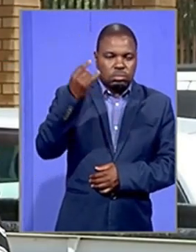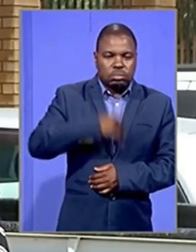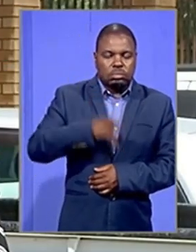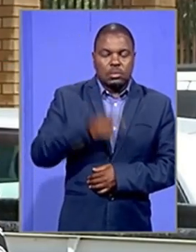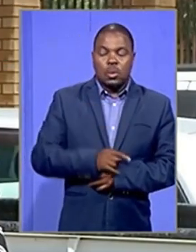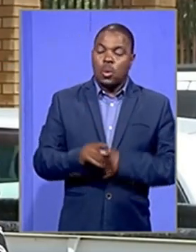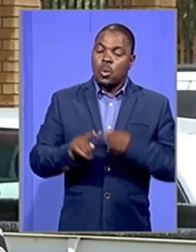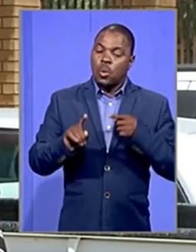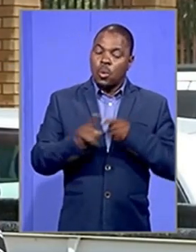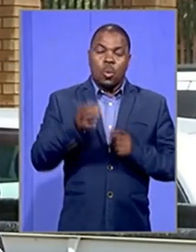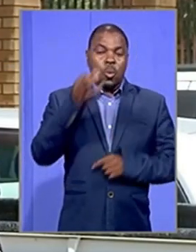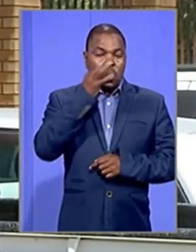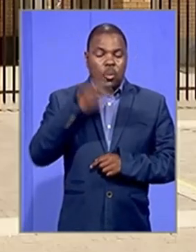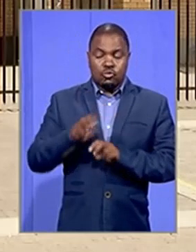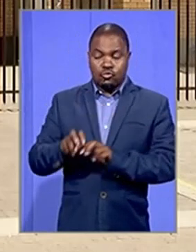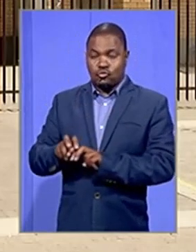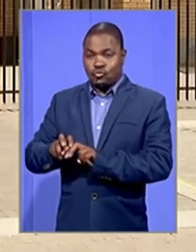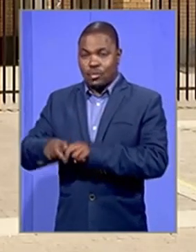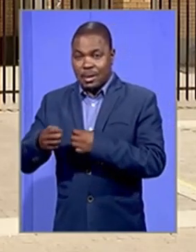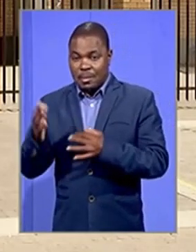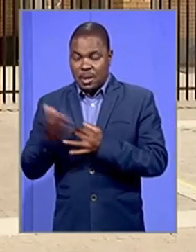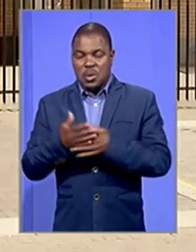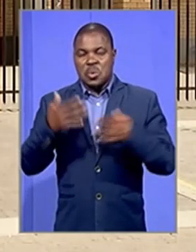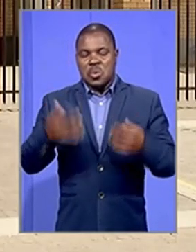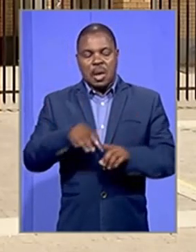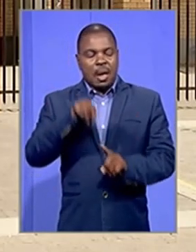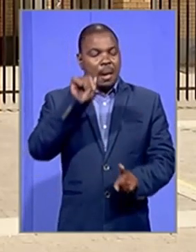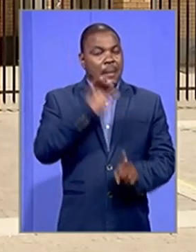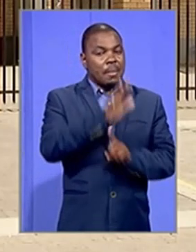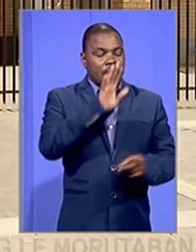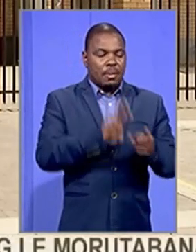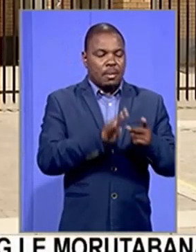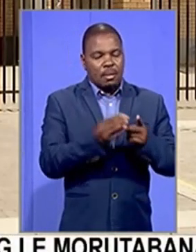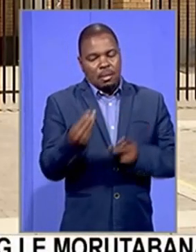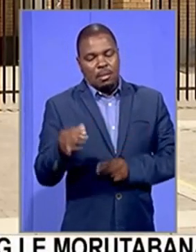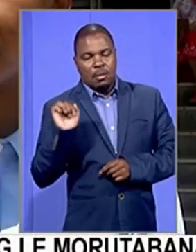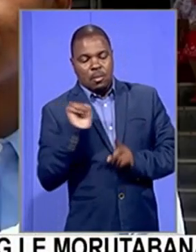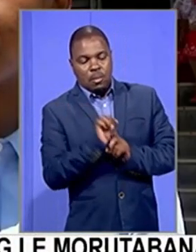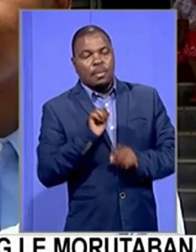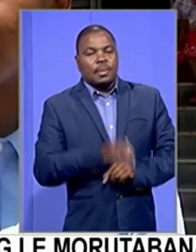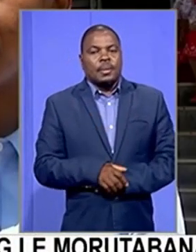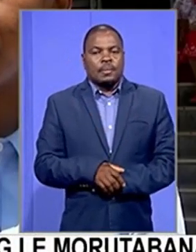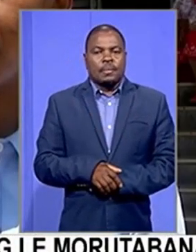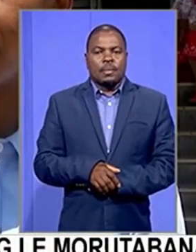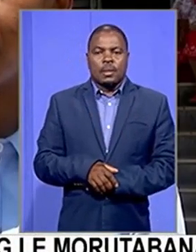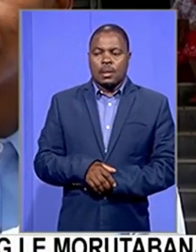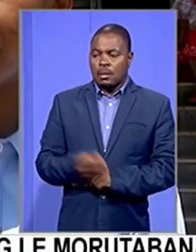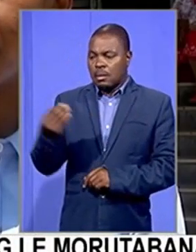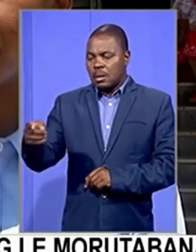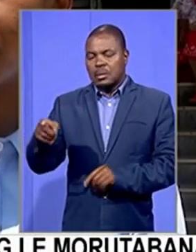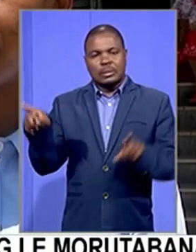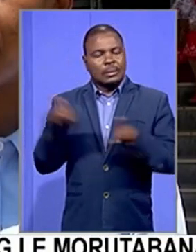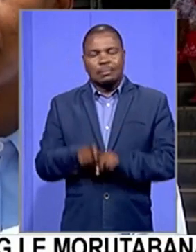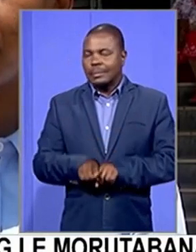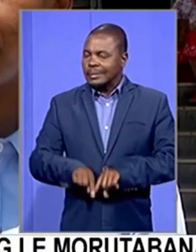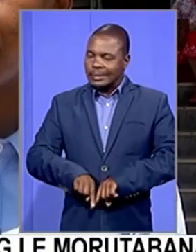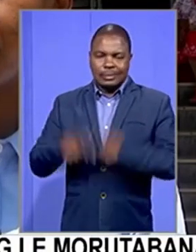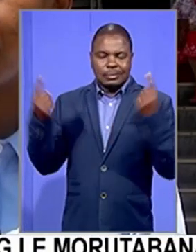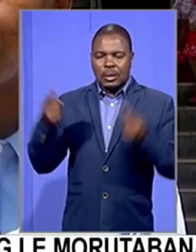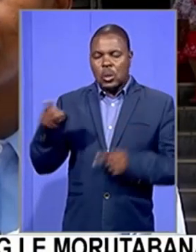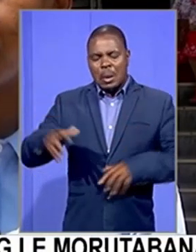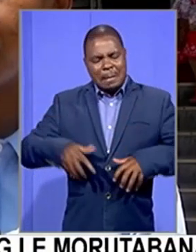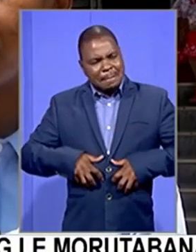re kgetsi ya petelelo e mo amile mo go tseneletseng ene le morwadie. It's not the same. She's angry for